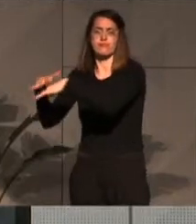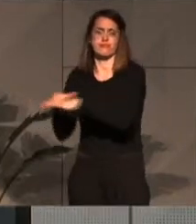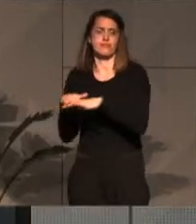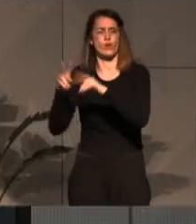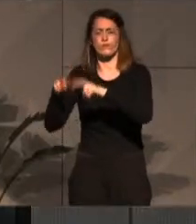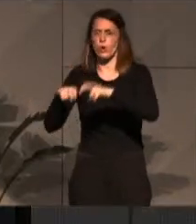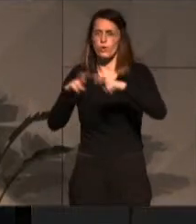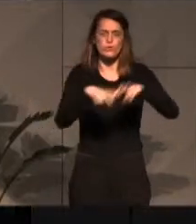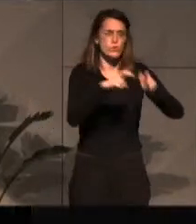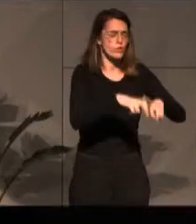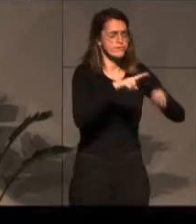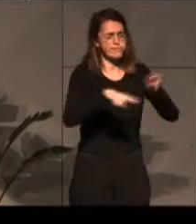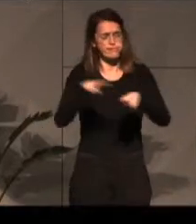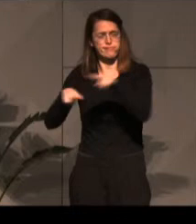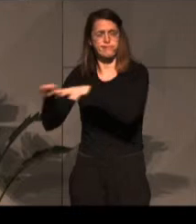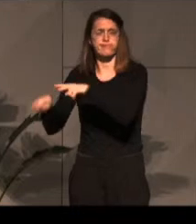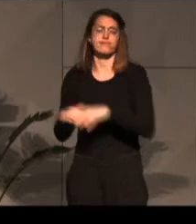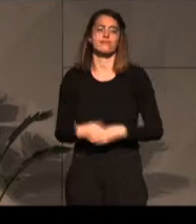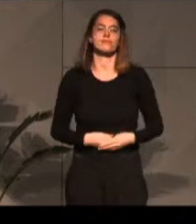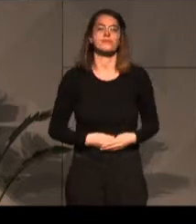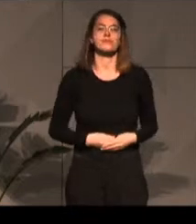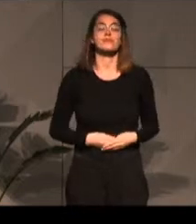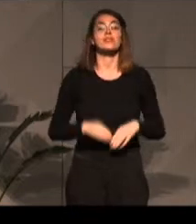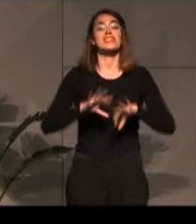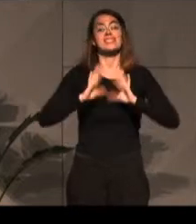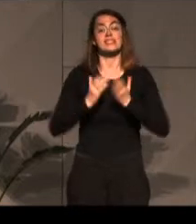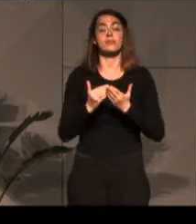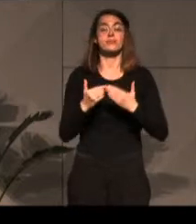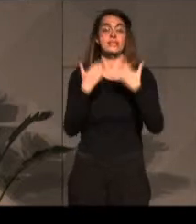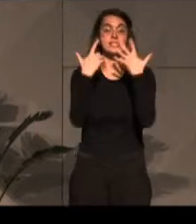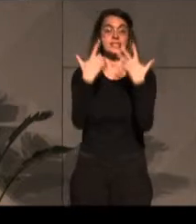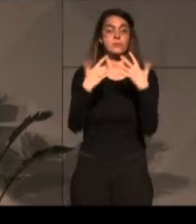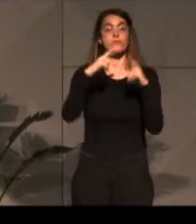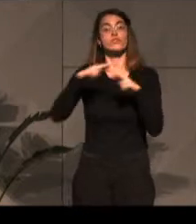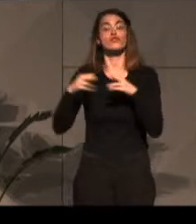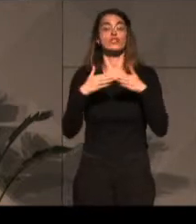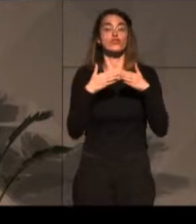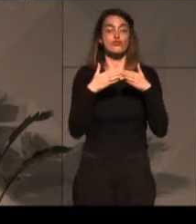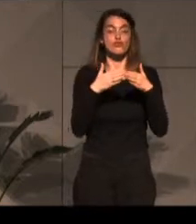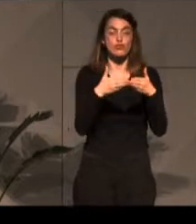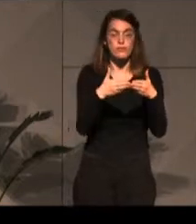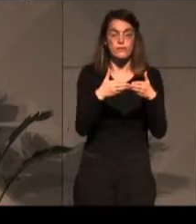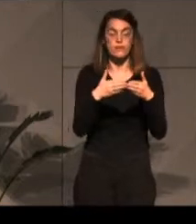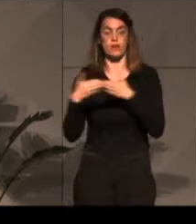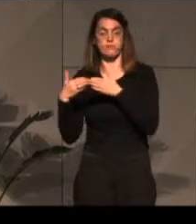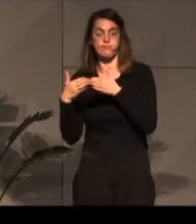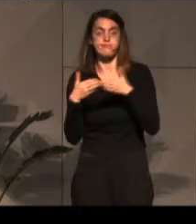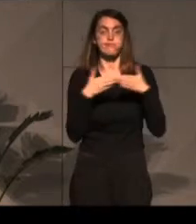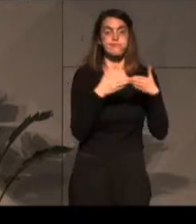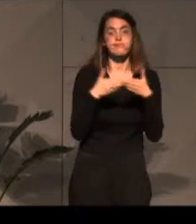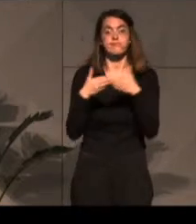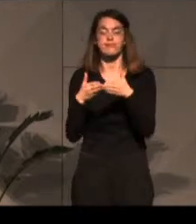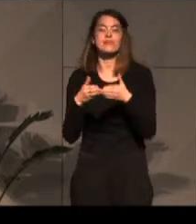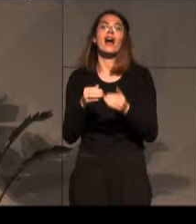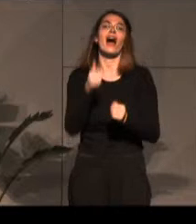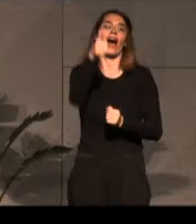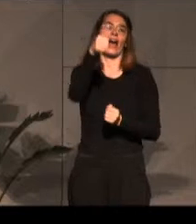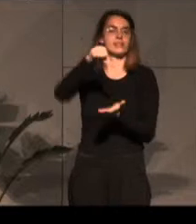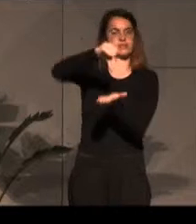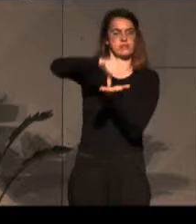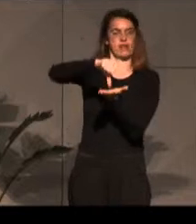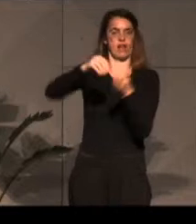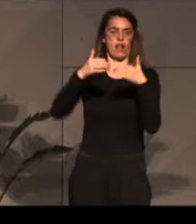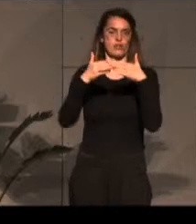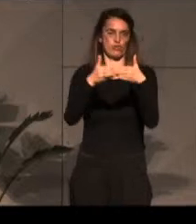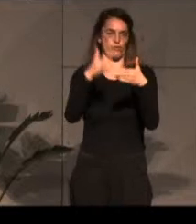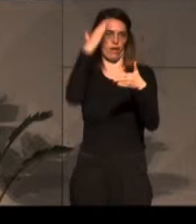of the Earth system research, we collaborated. 7 icebreakers were used to